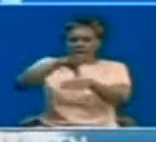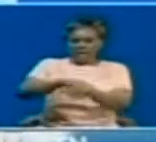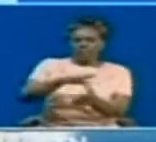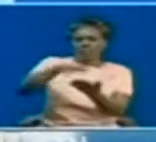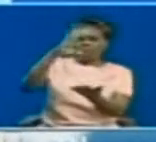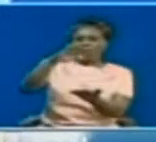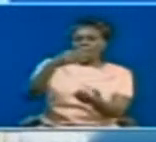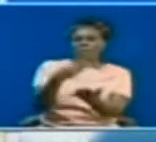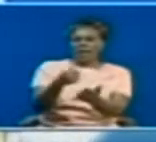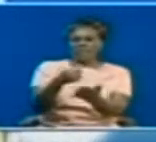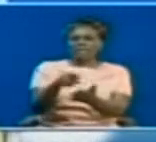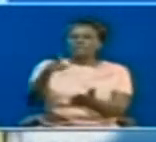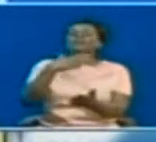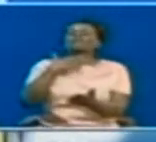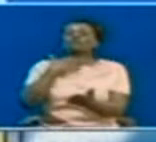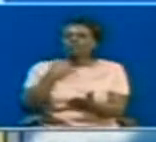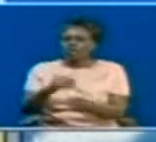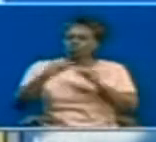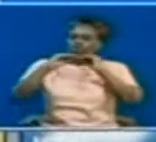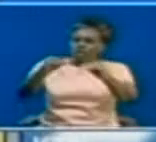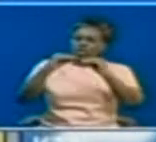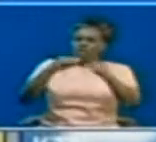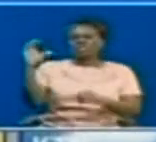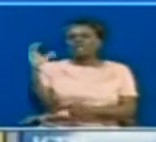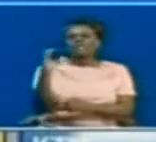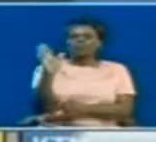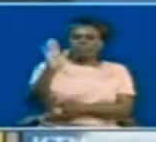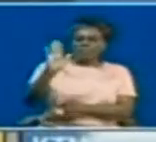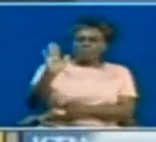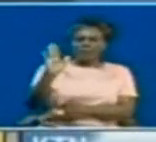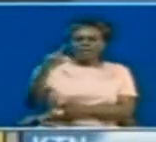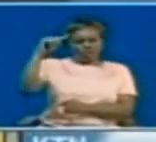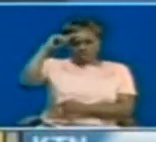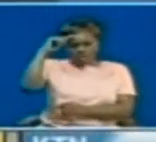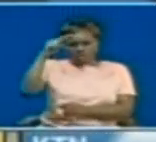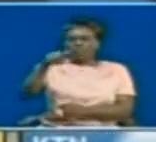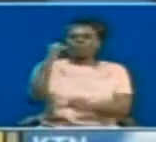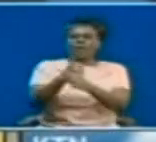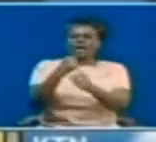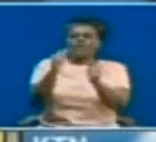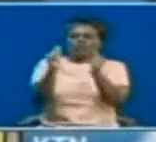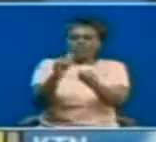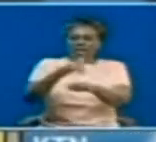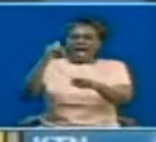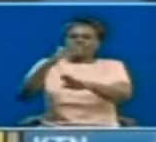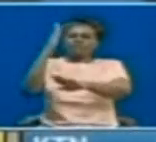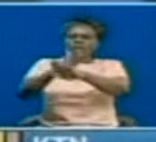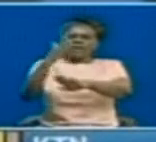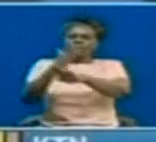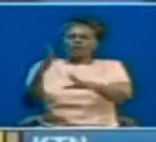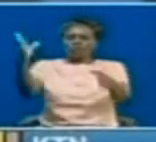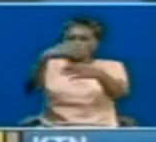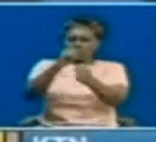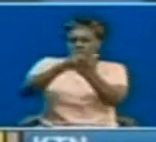money. Philips now hopes to educate its customers through a campaign dubbed Buy Original and is working with various anti-counterfeit agencies to flush